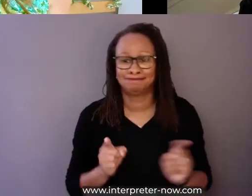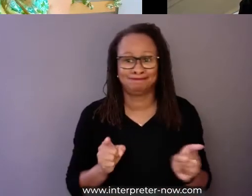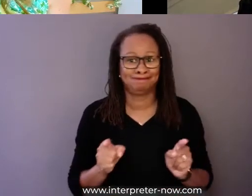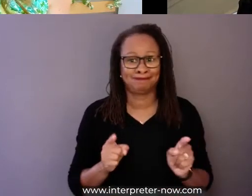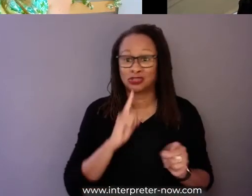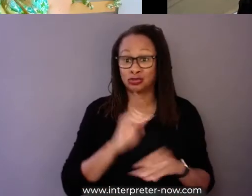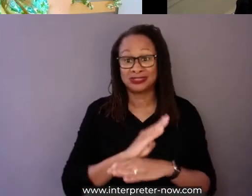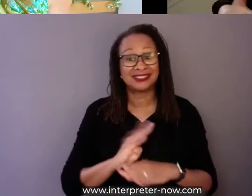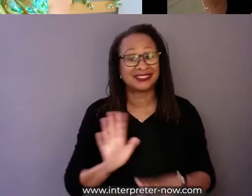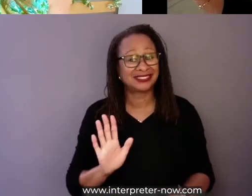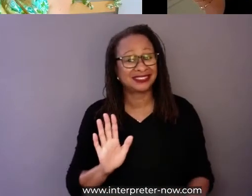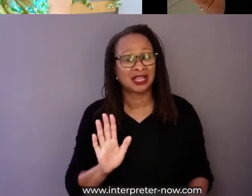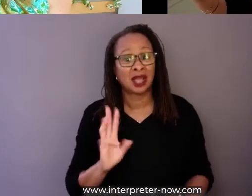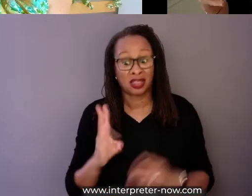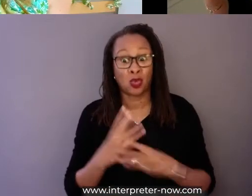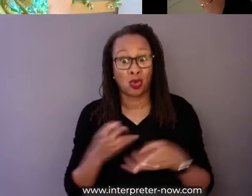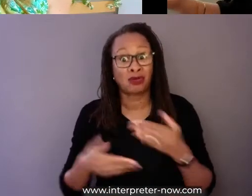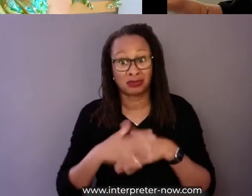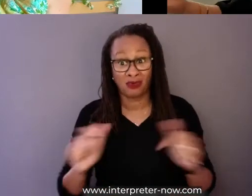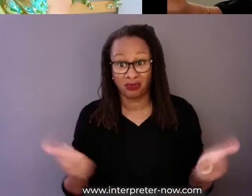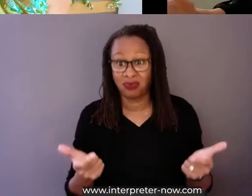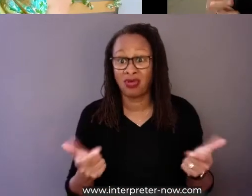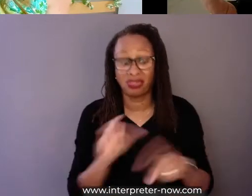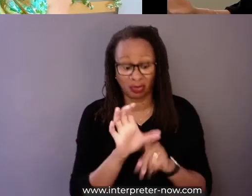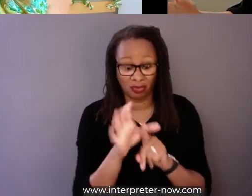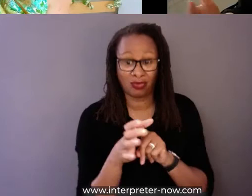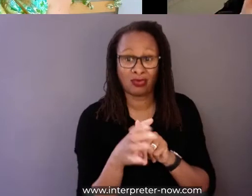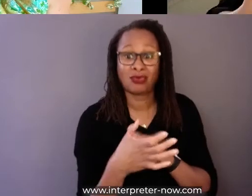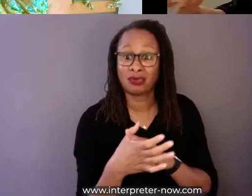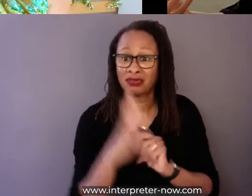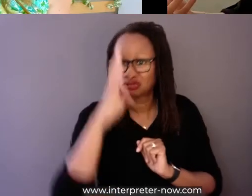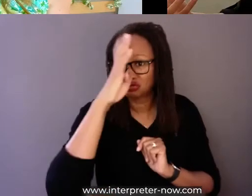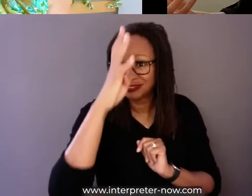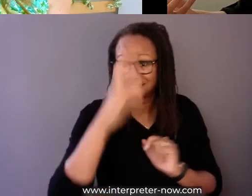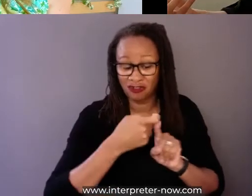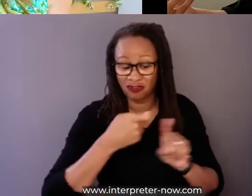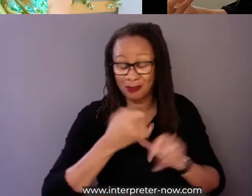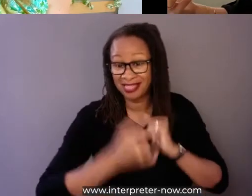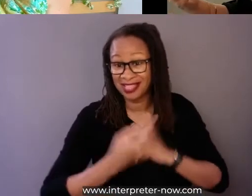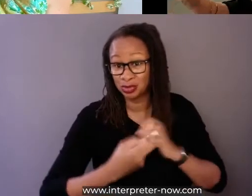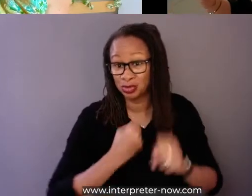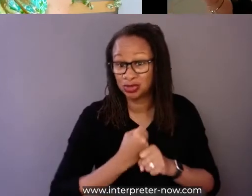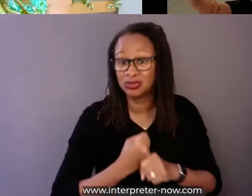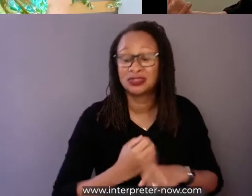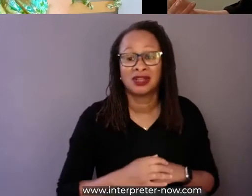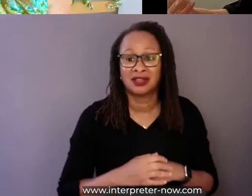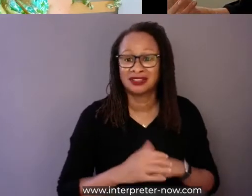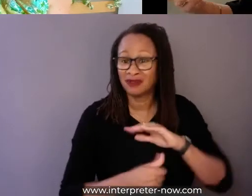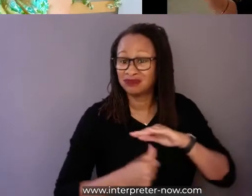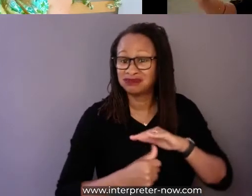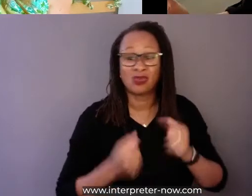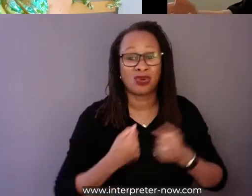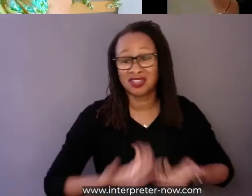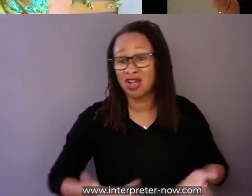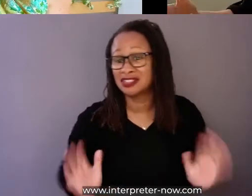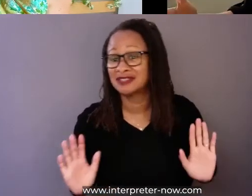frankly, the world at large, the culture that has been created that's coming out of the last 2 years is exhausted, and